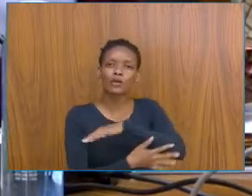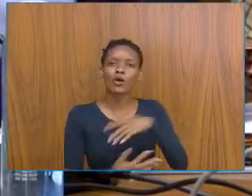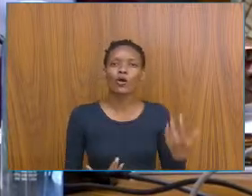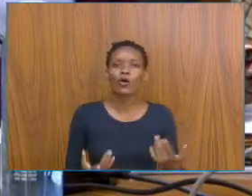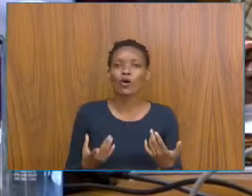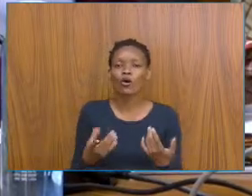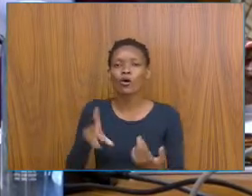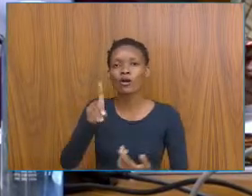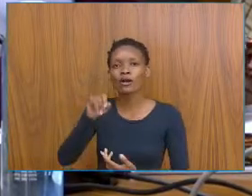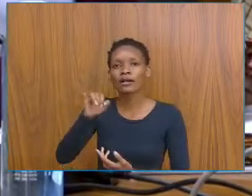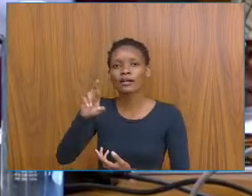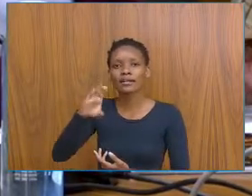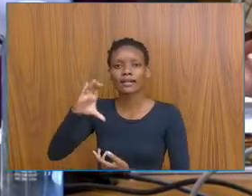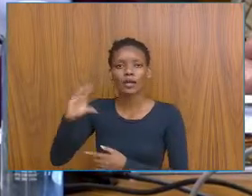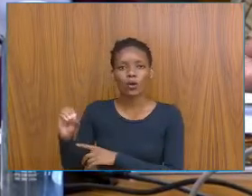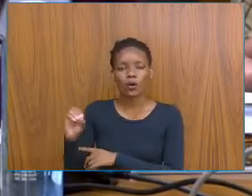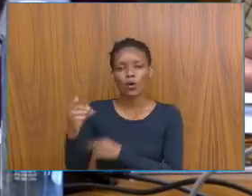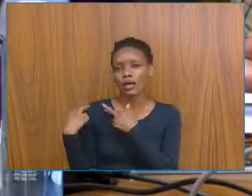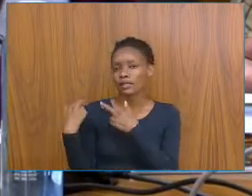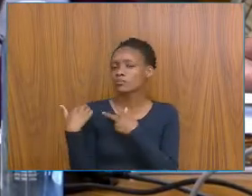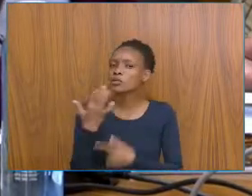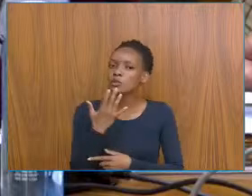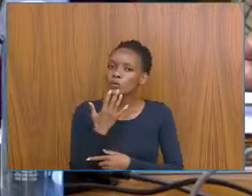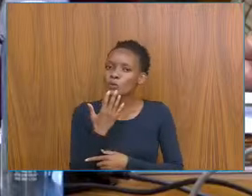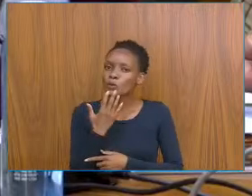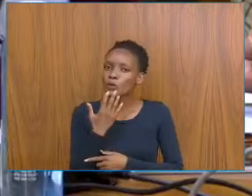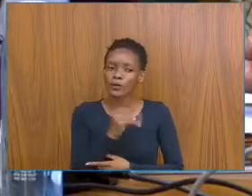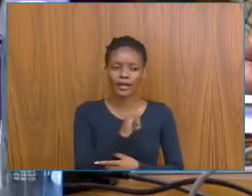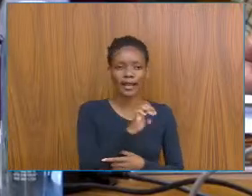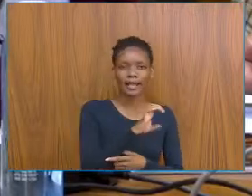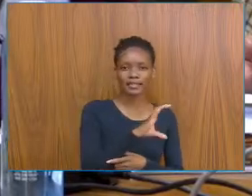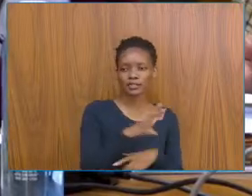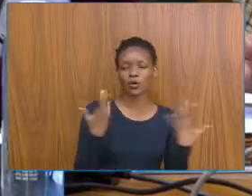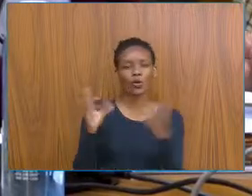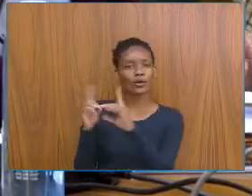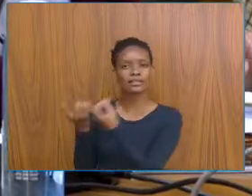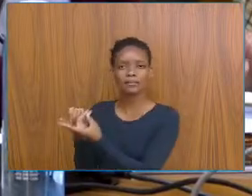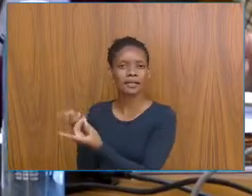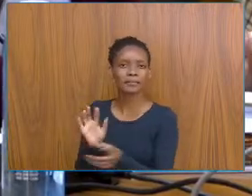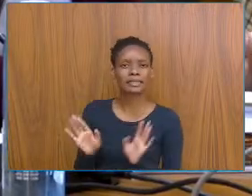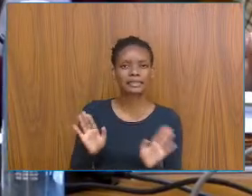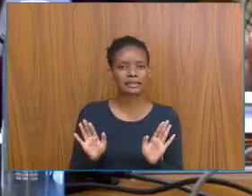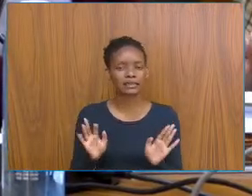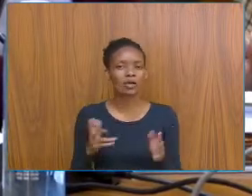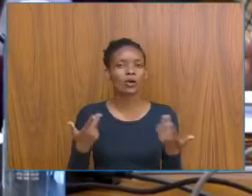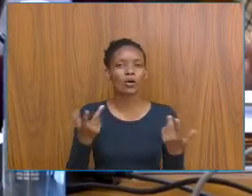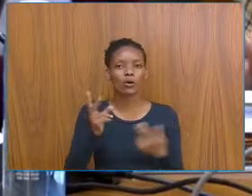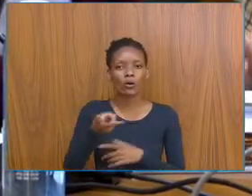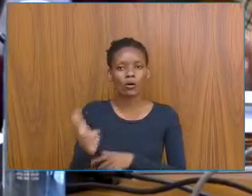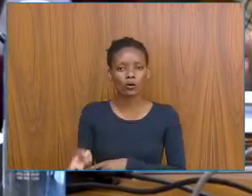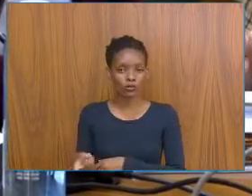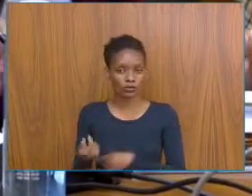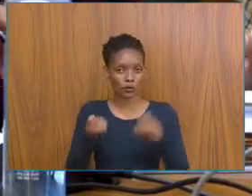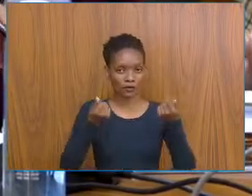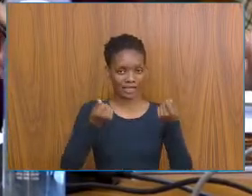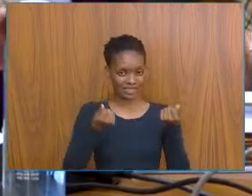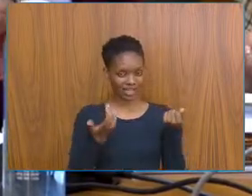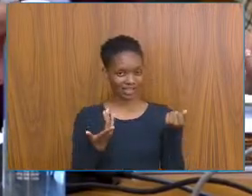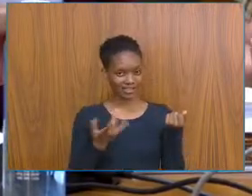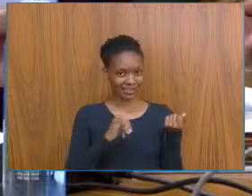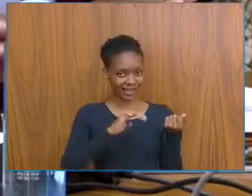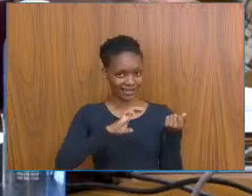Whose responsibility is it going to be between the IEC and DECO, and financially, will this be feasible for the IEC? Thank